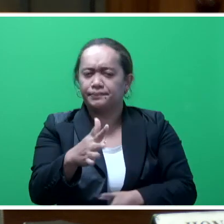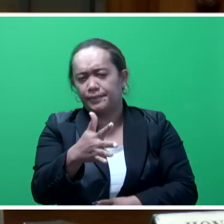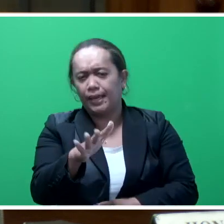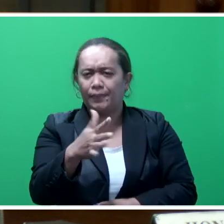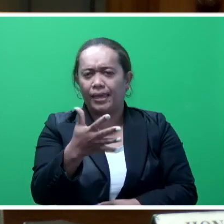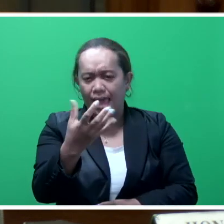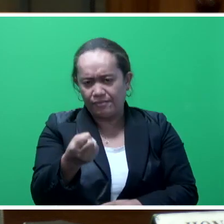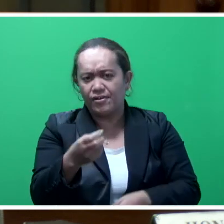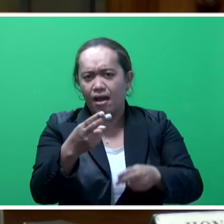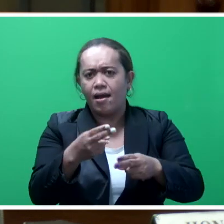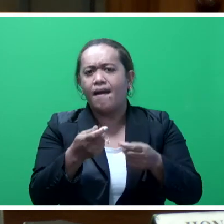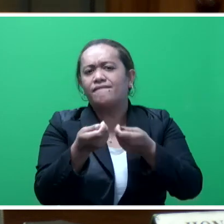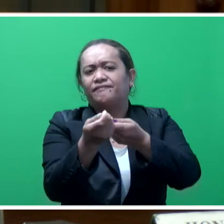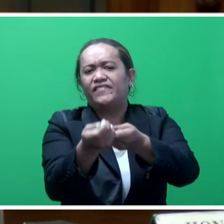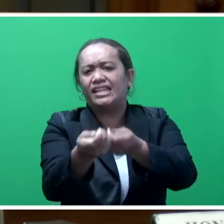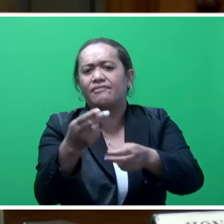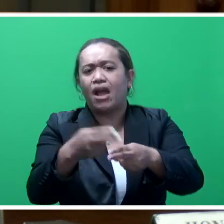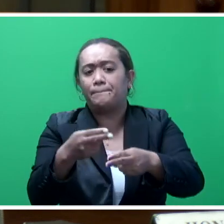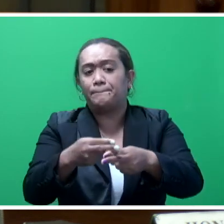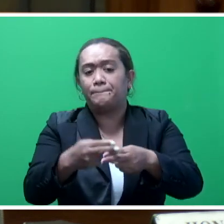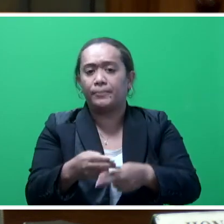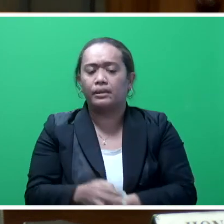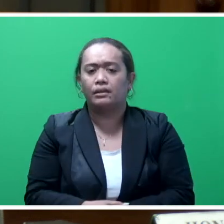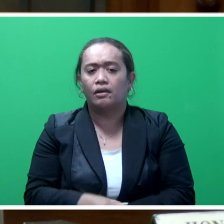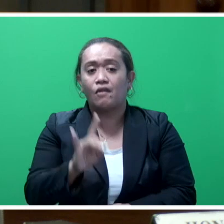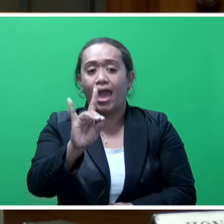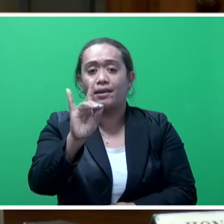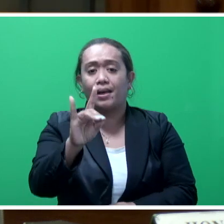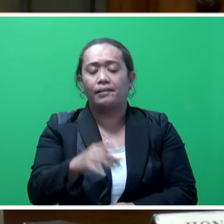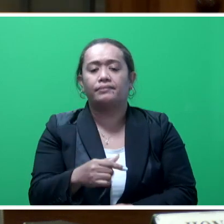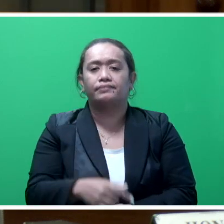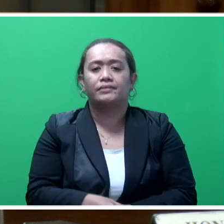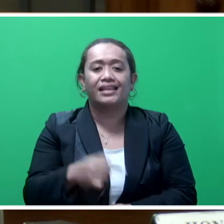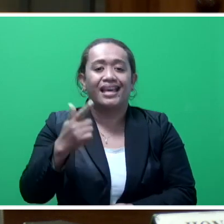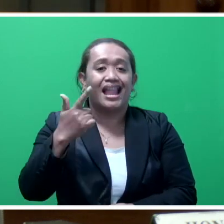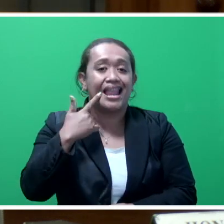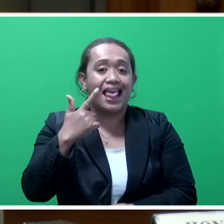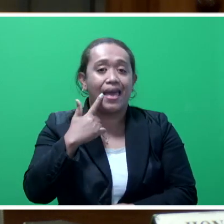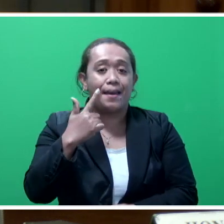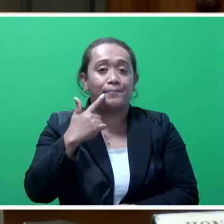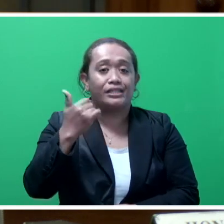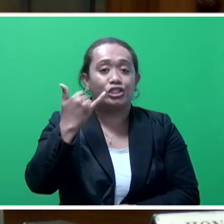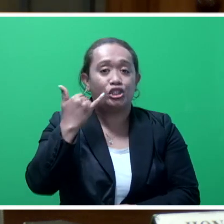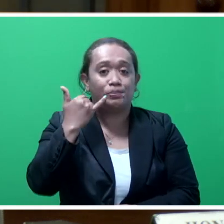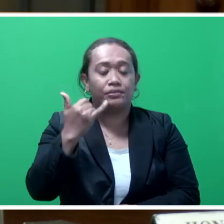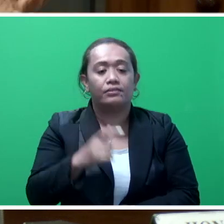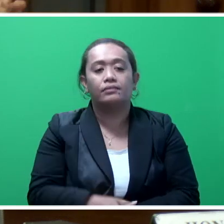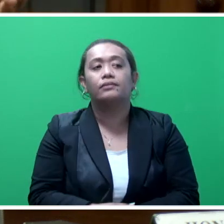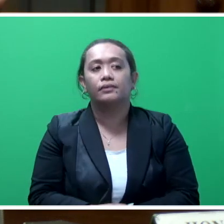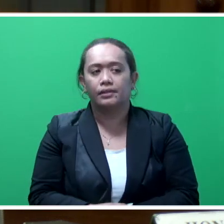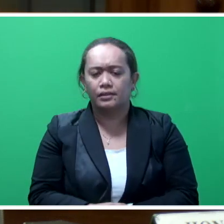farms who will be supplying to the fattening farm. We haven't established the fattening farm at the moment, and we're looking towards,